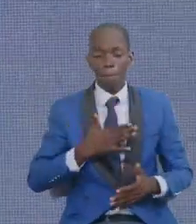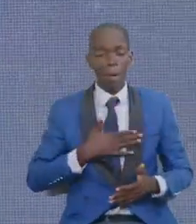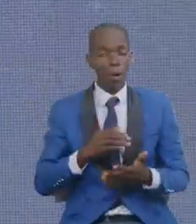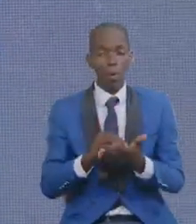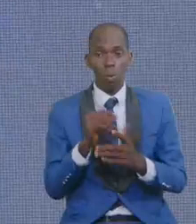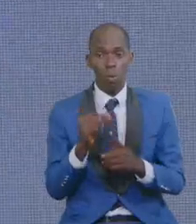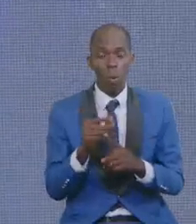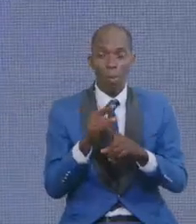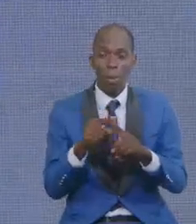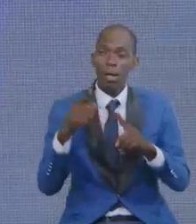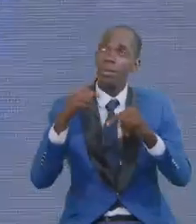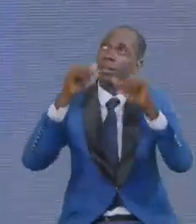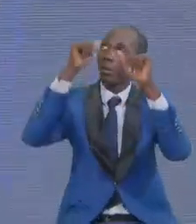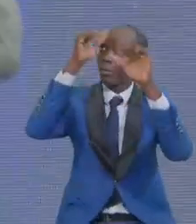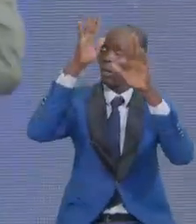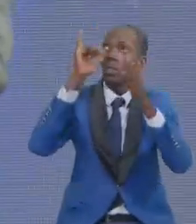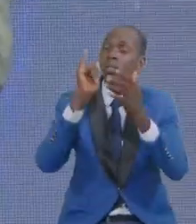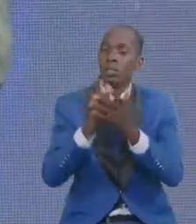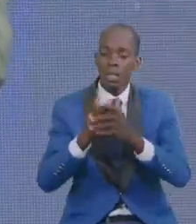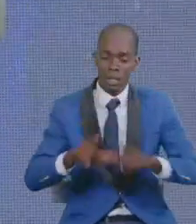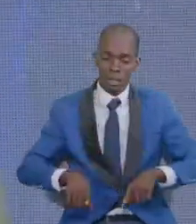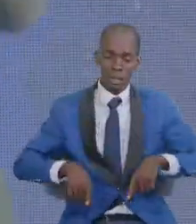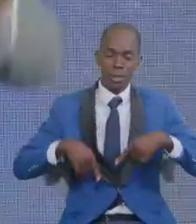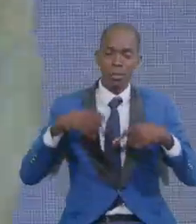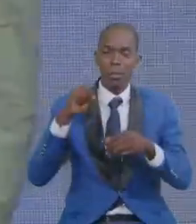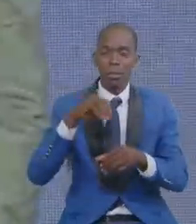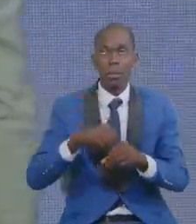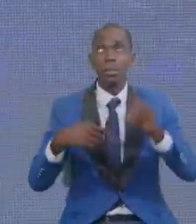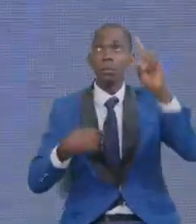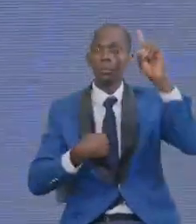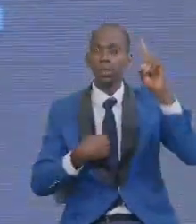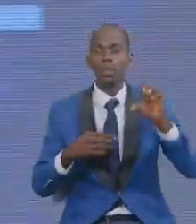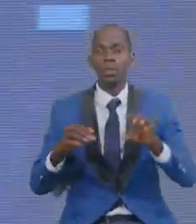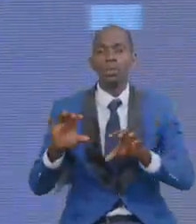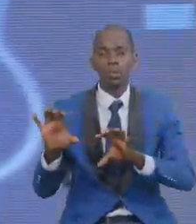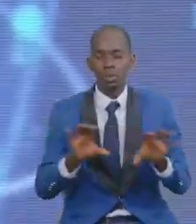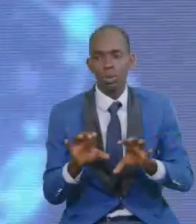Father that dwelleth in me doeth the works.